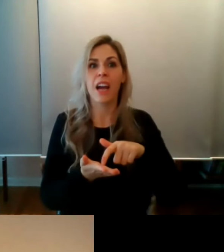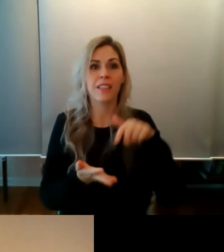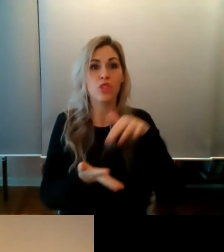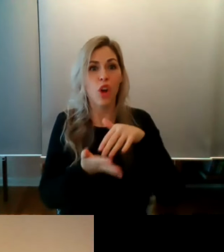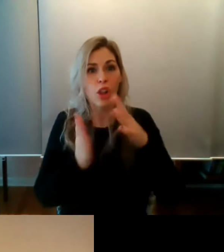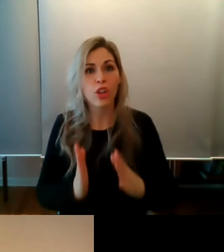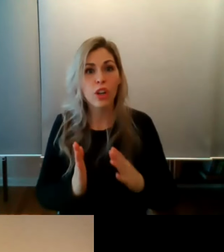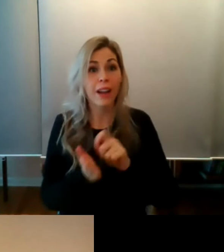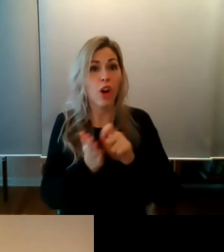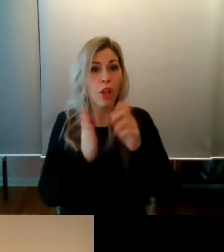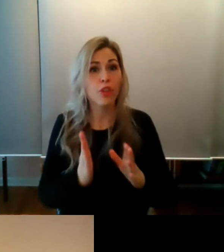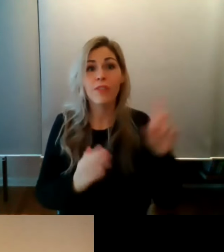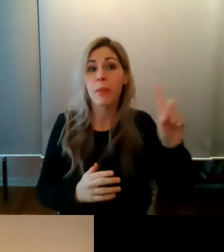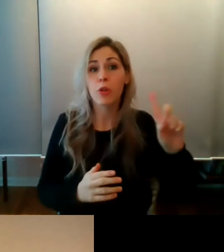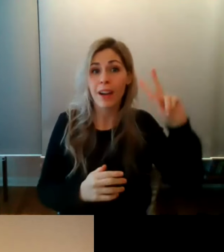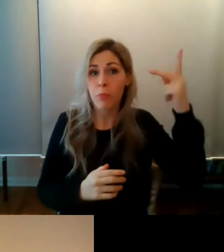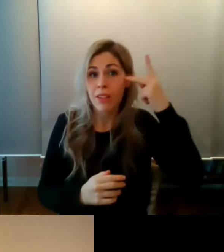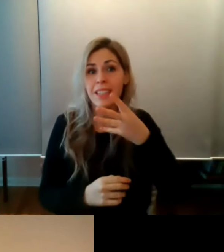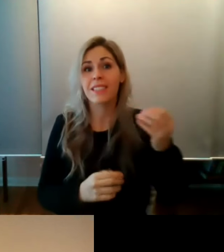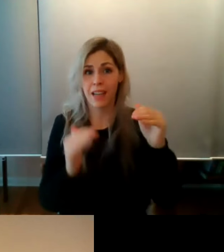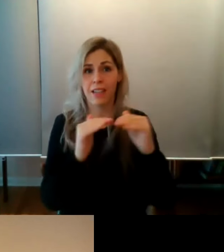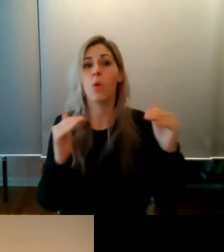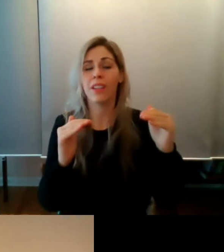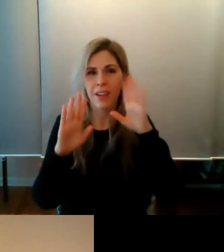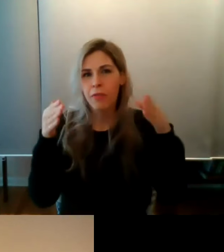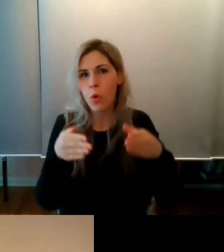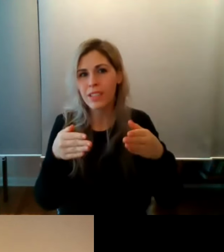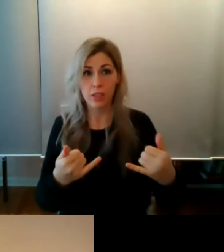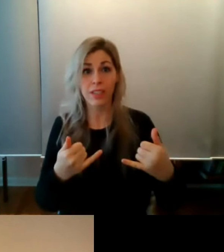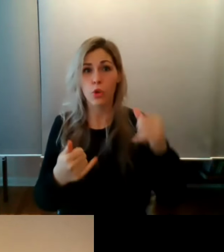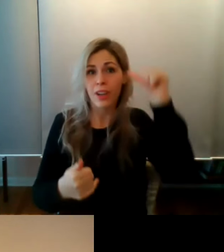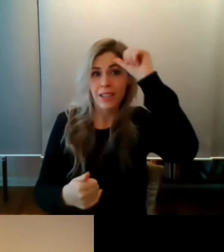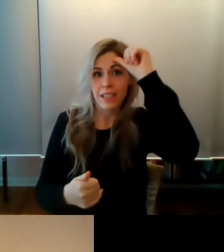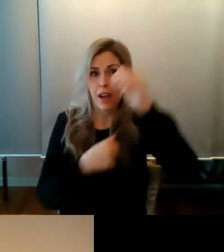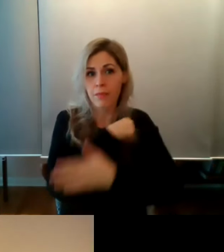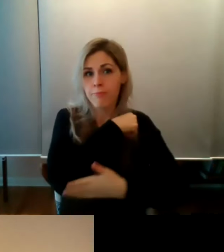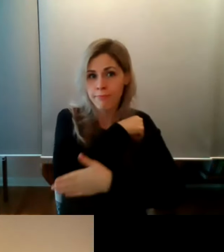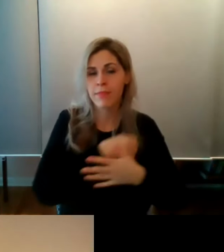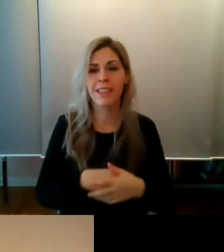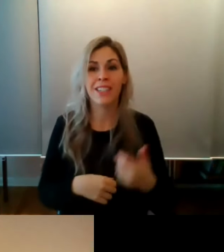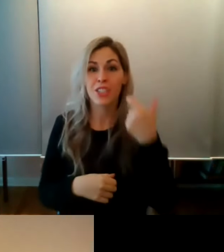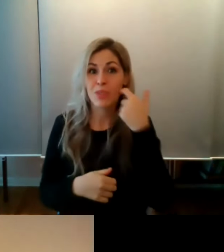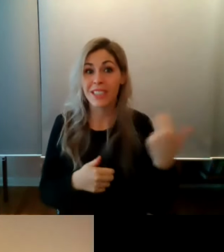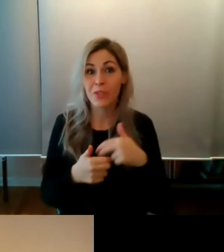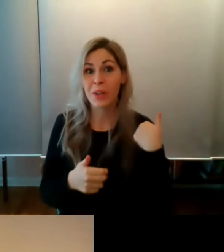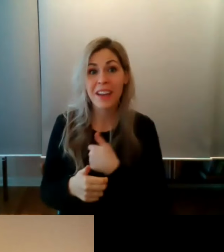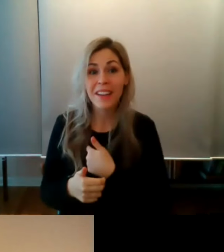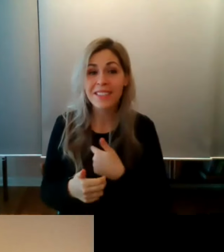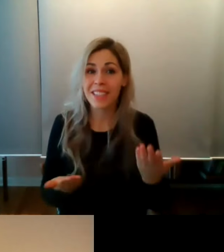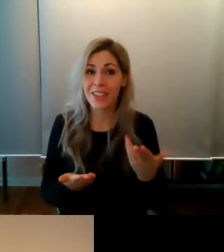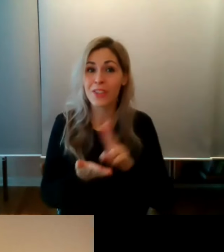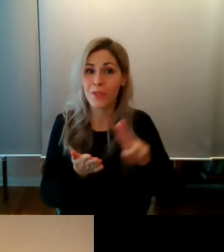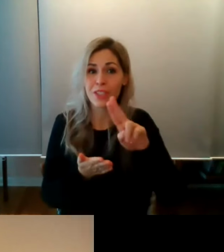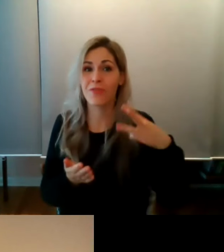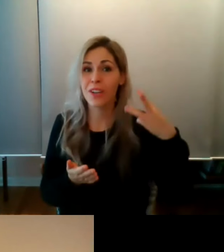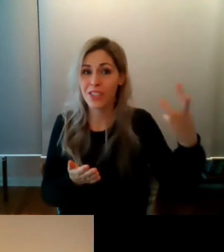democratic politics and inequality with a focus on contemporary India. She just recently joined us here at the UW,